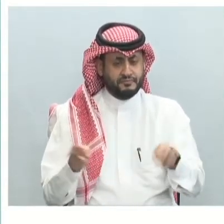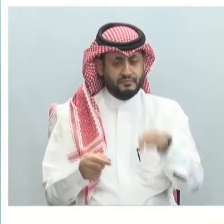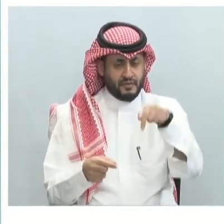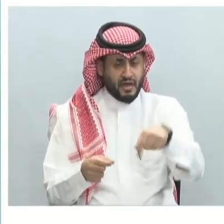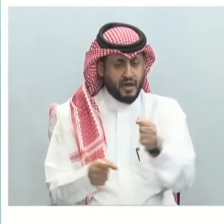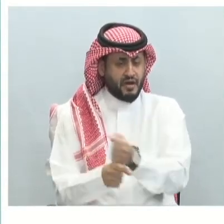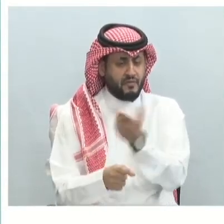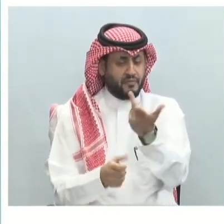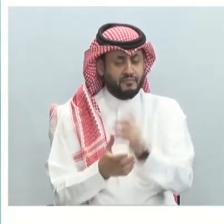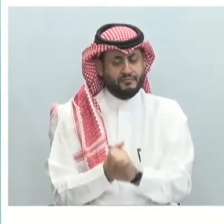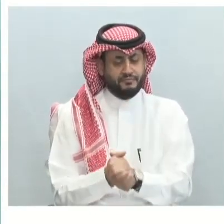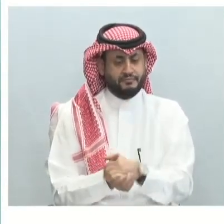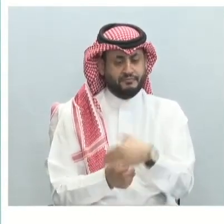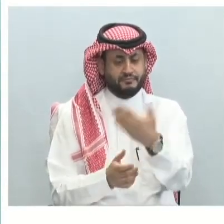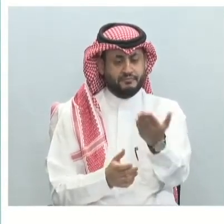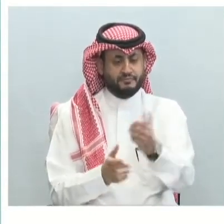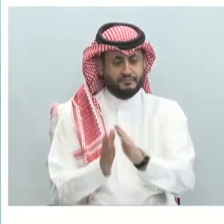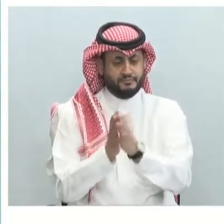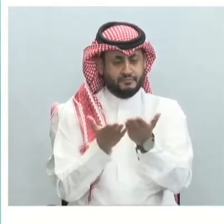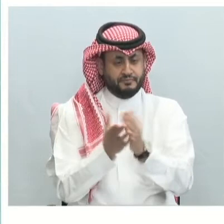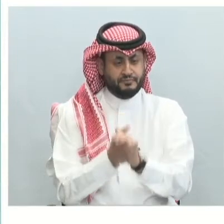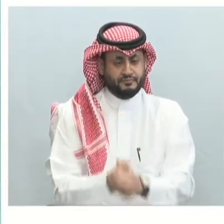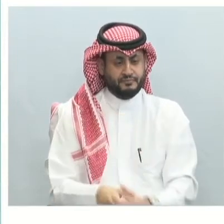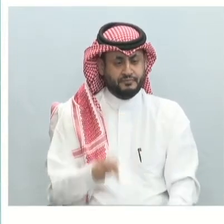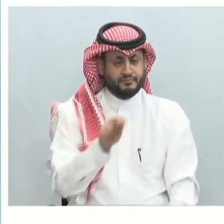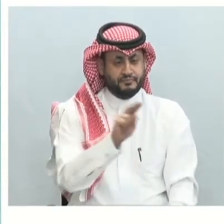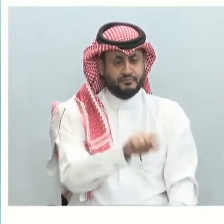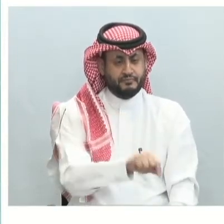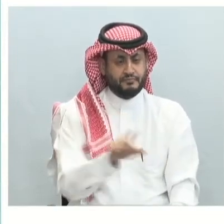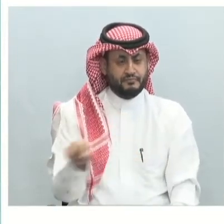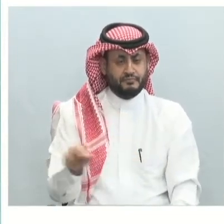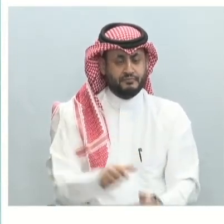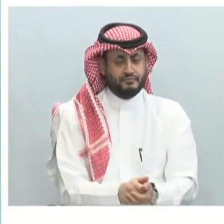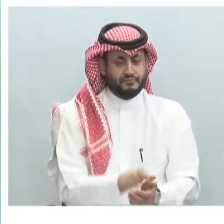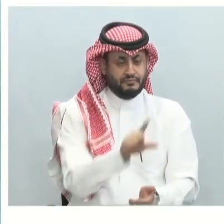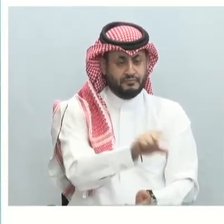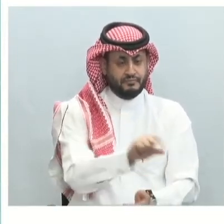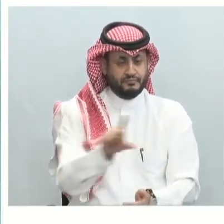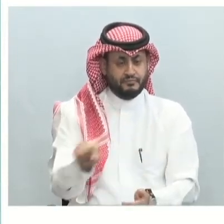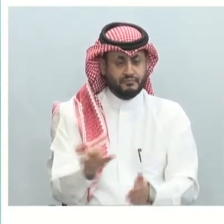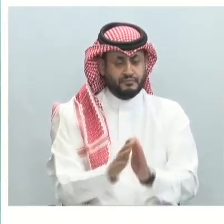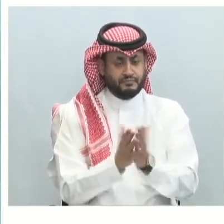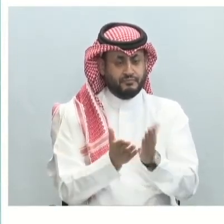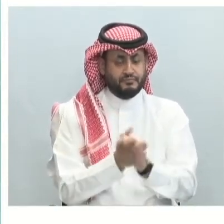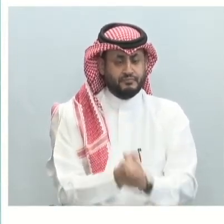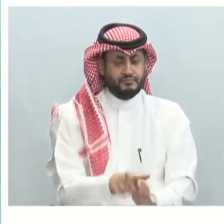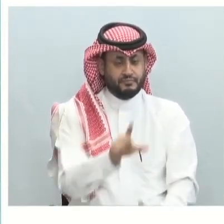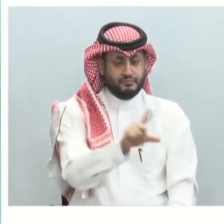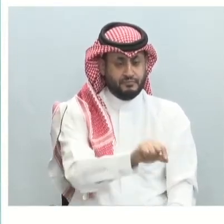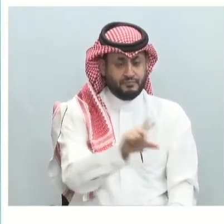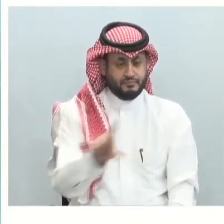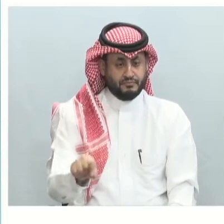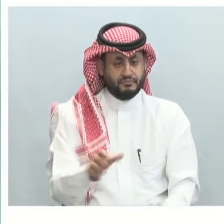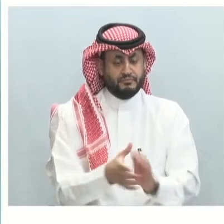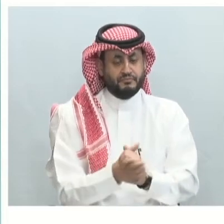so let's start. Open your books on page 22. Page 22. 2 and 2. Okay,